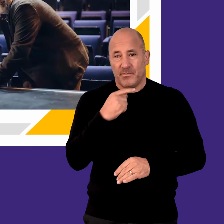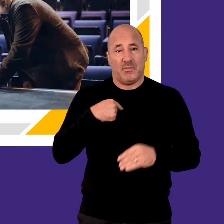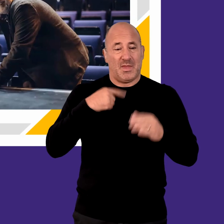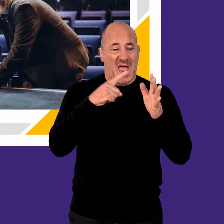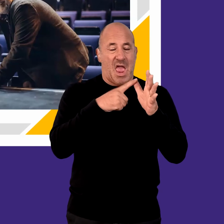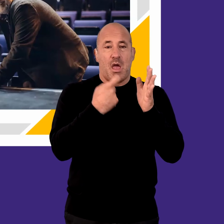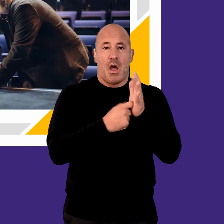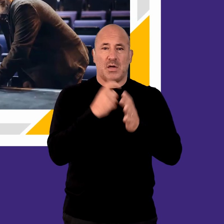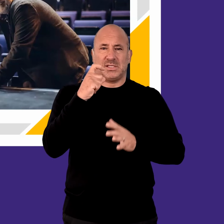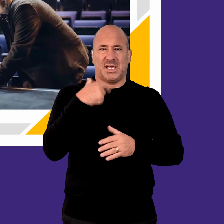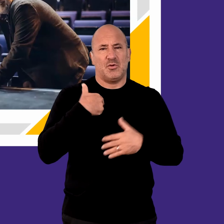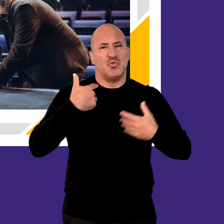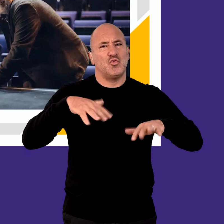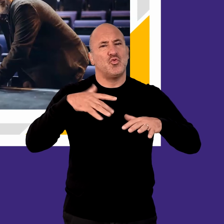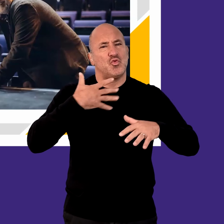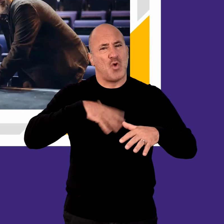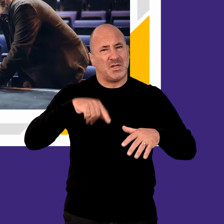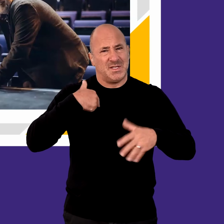to?